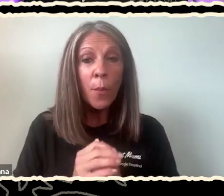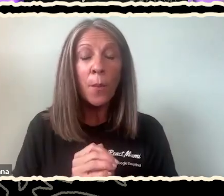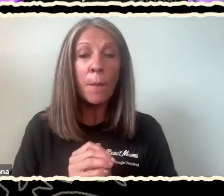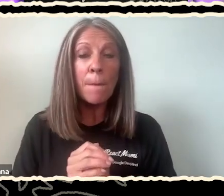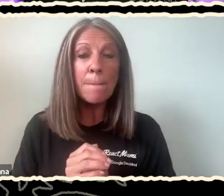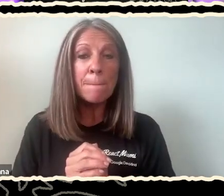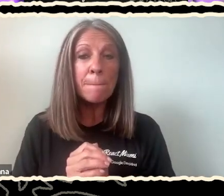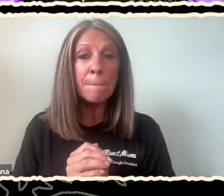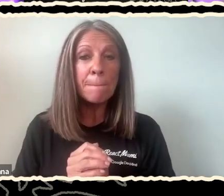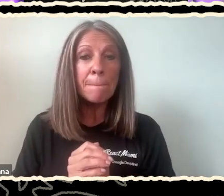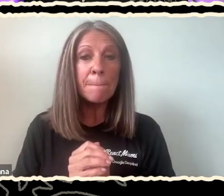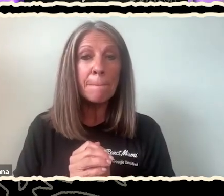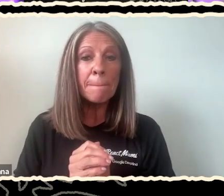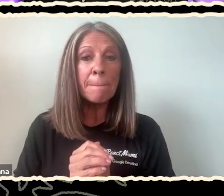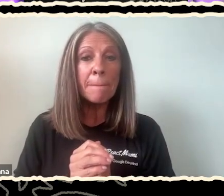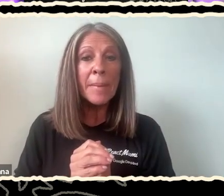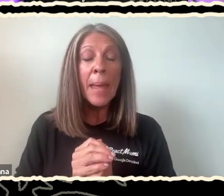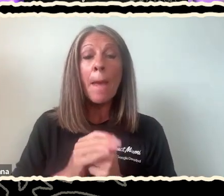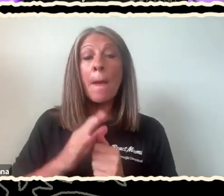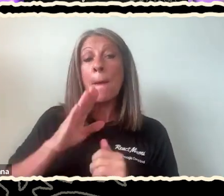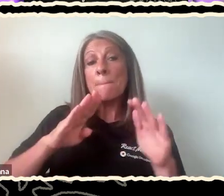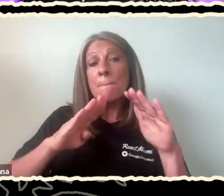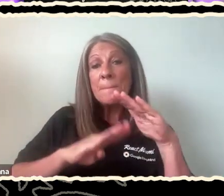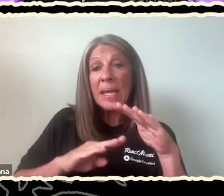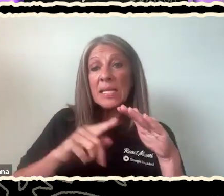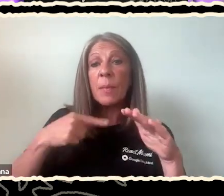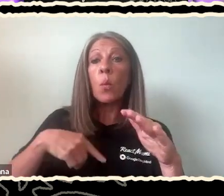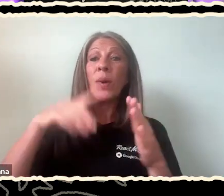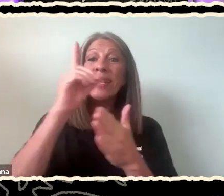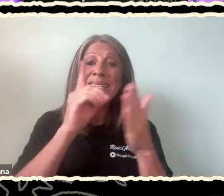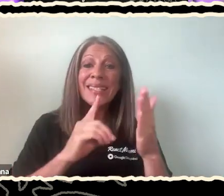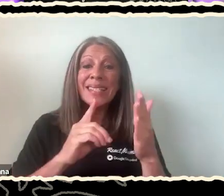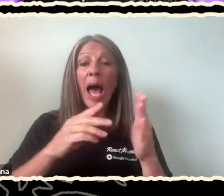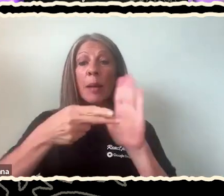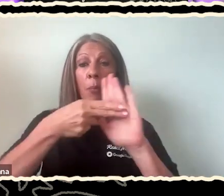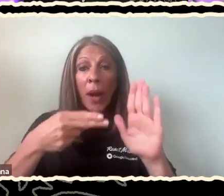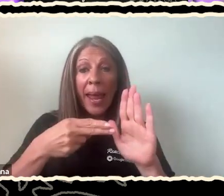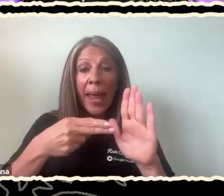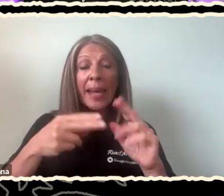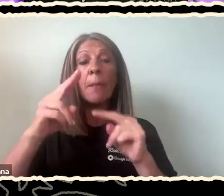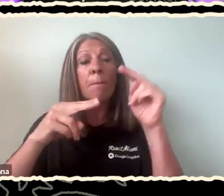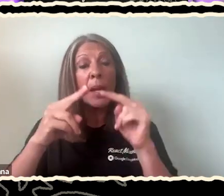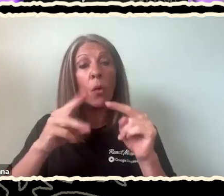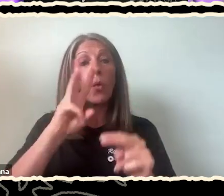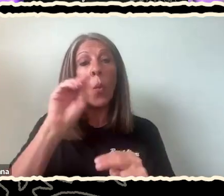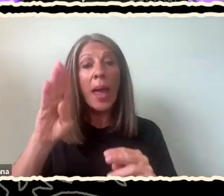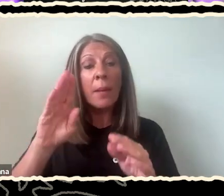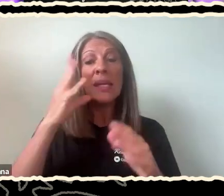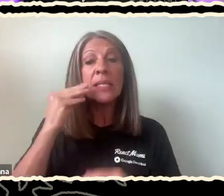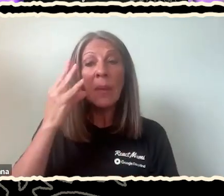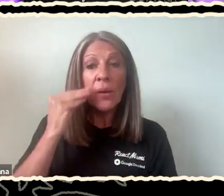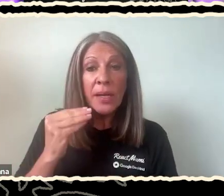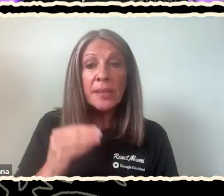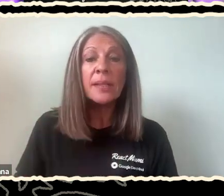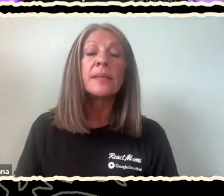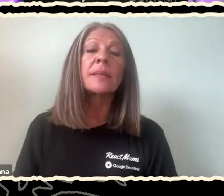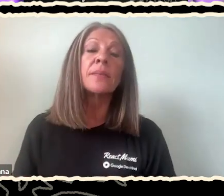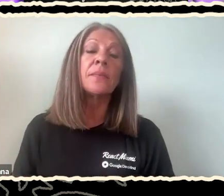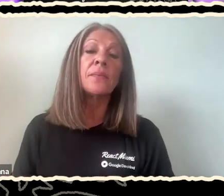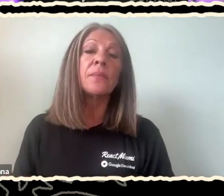in here. At Basement, we design brands and build web experiences, mostly using React and